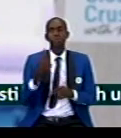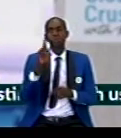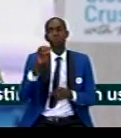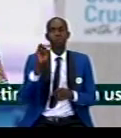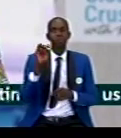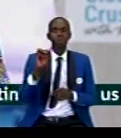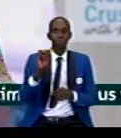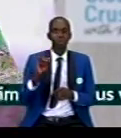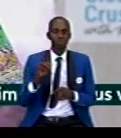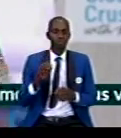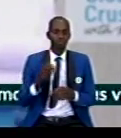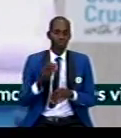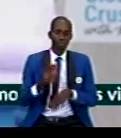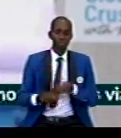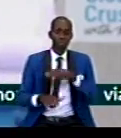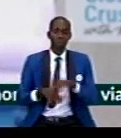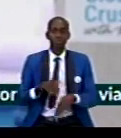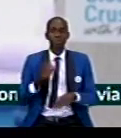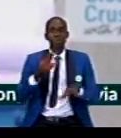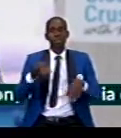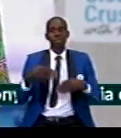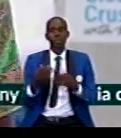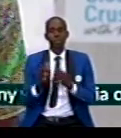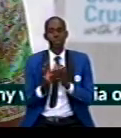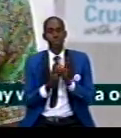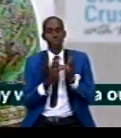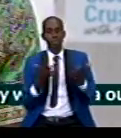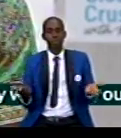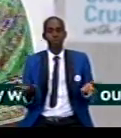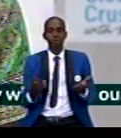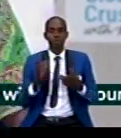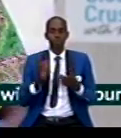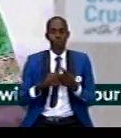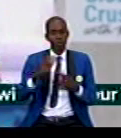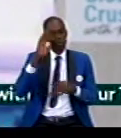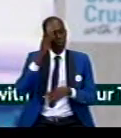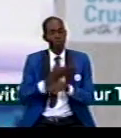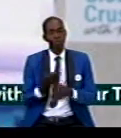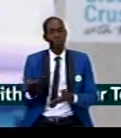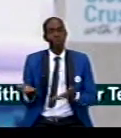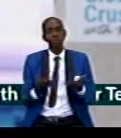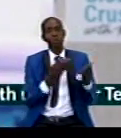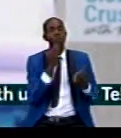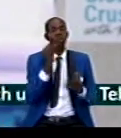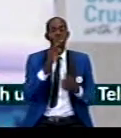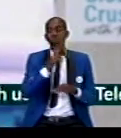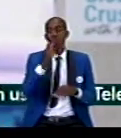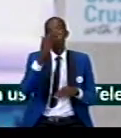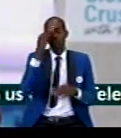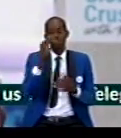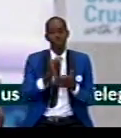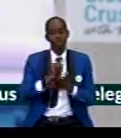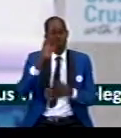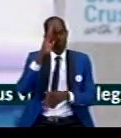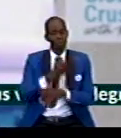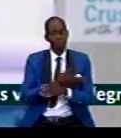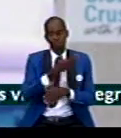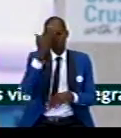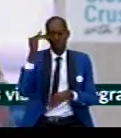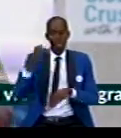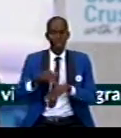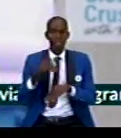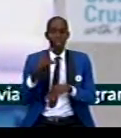take it home. I never knew he forgot it in the church. Hence, I came to this program without a Bible. I've been using my